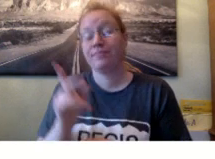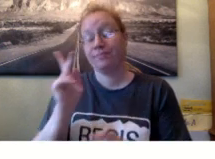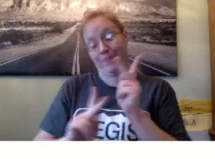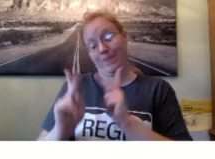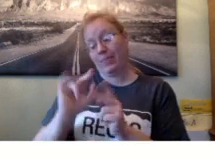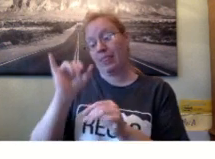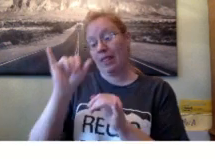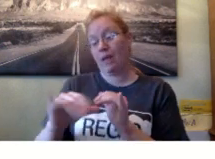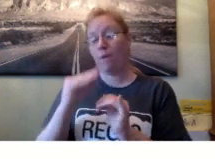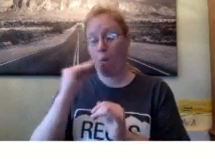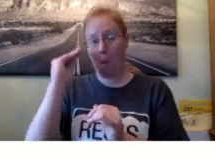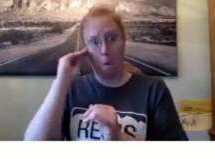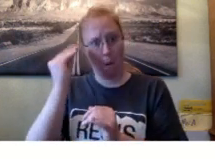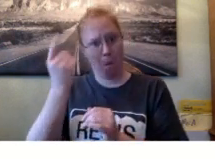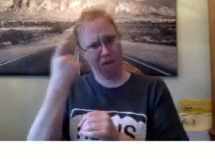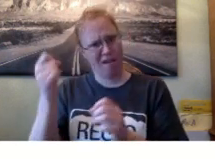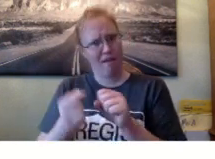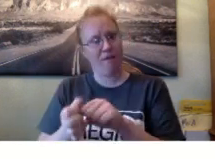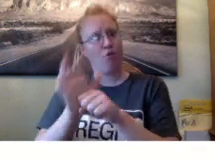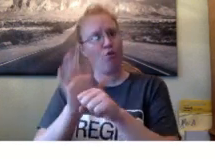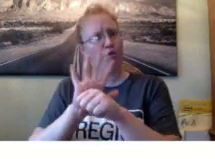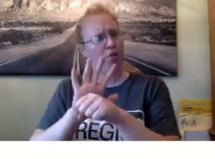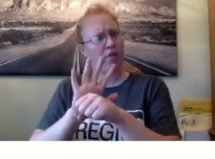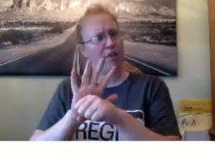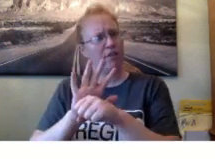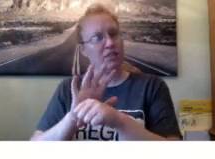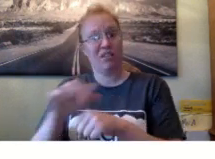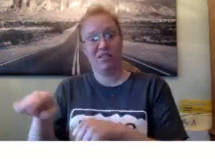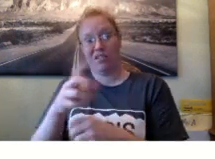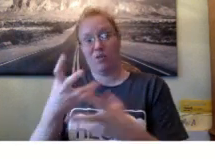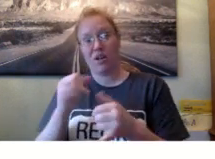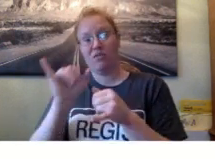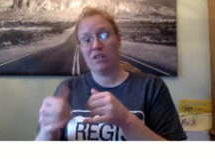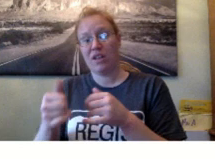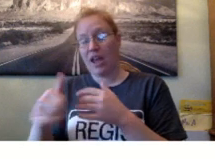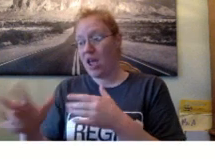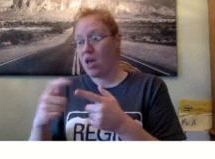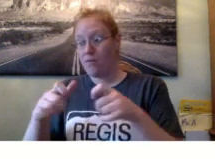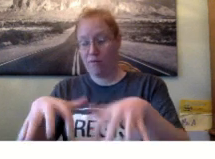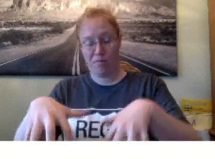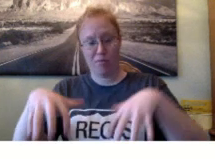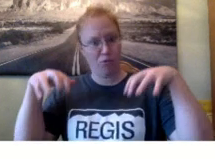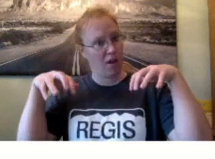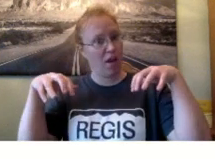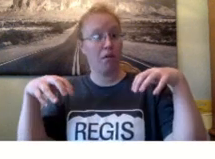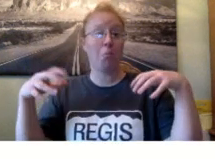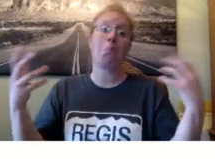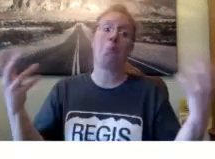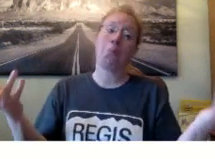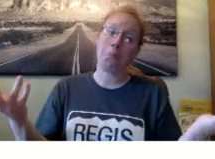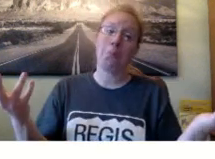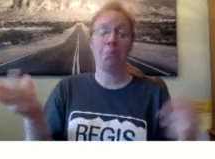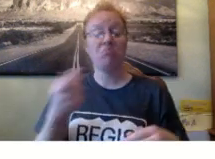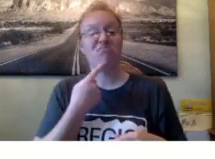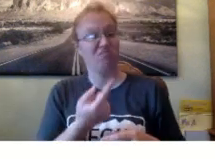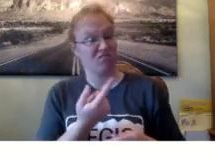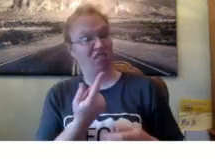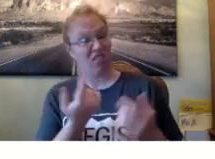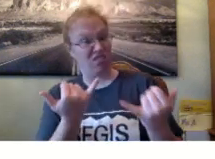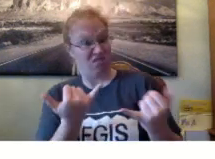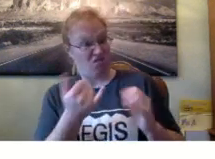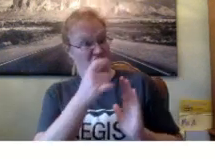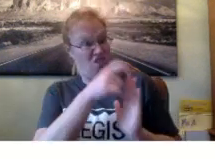People are staying home because of the coronavirus. They want to stay away from crowds. Oh, does that tell us that it's a pretty